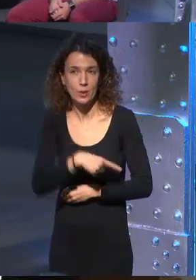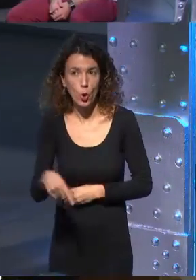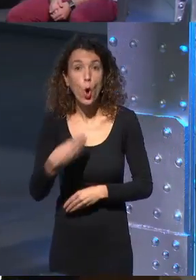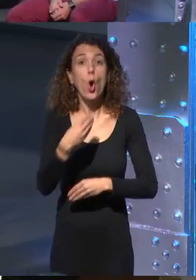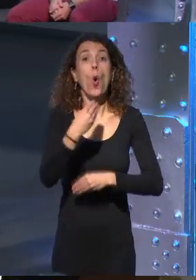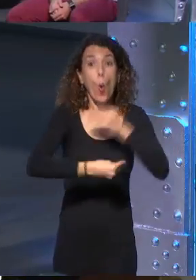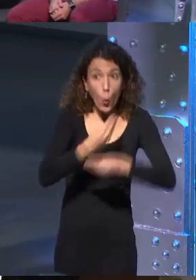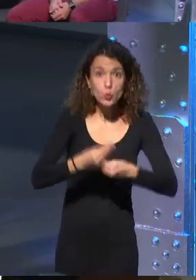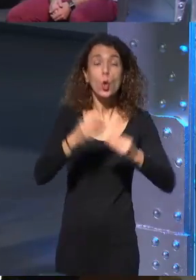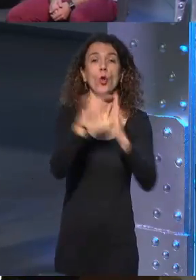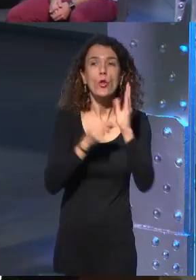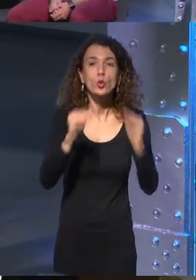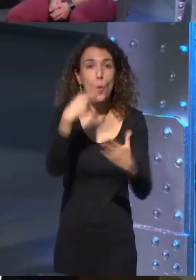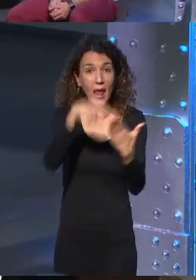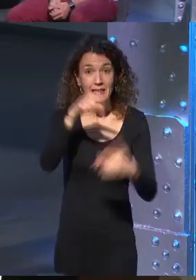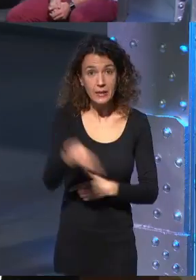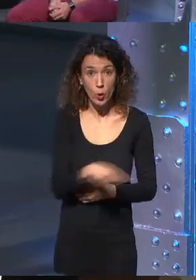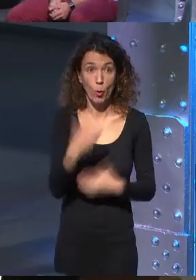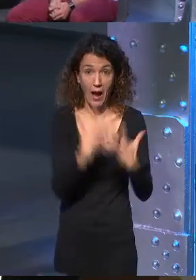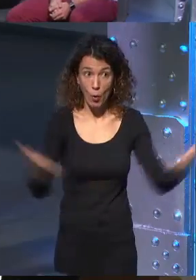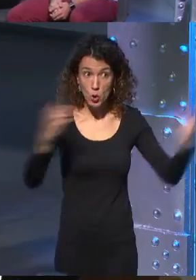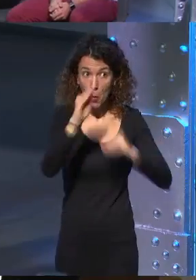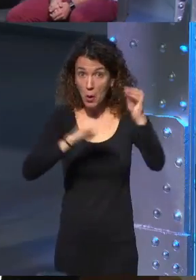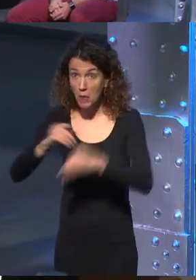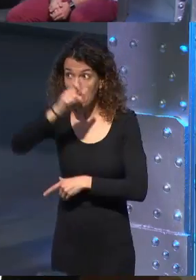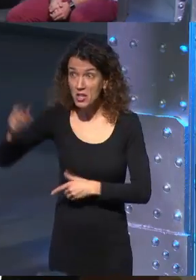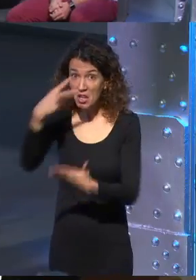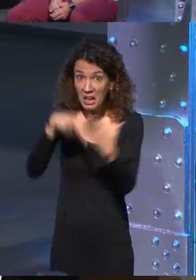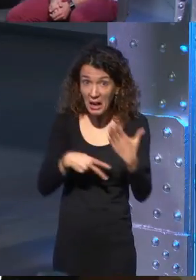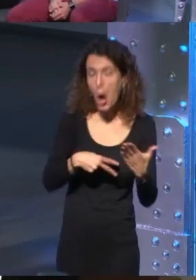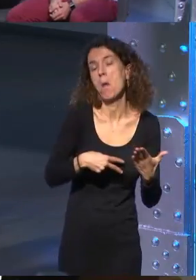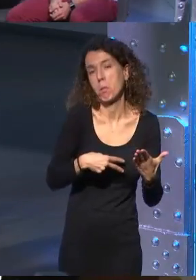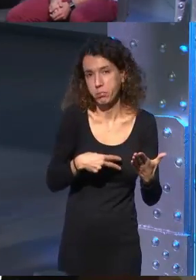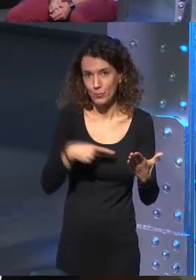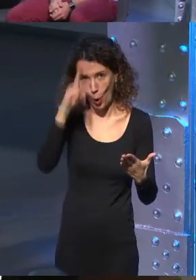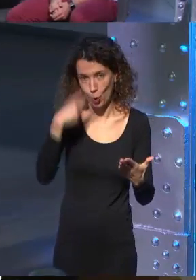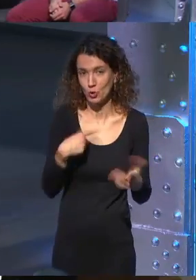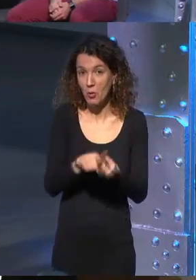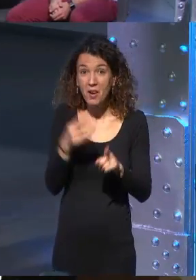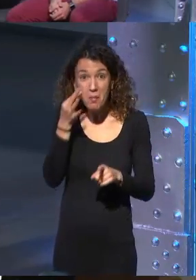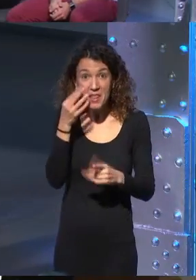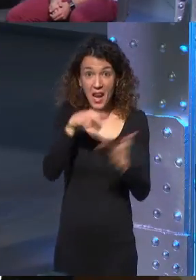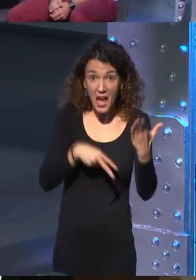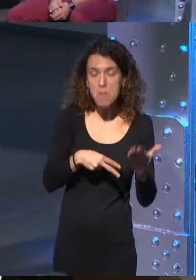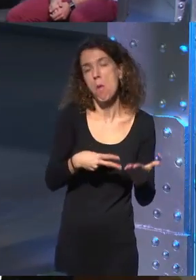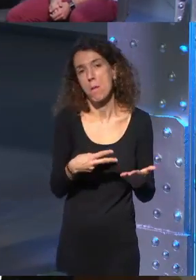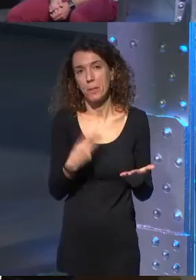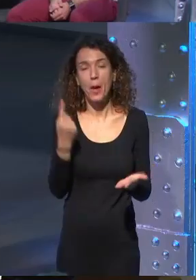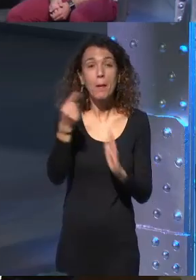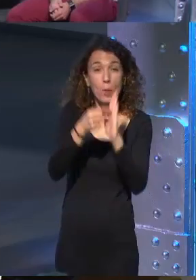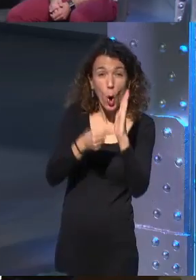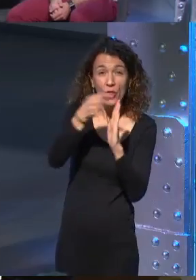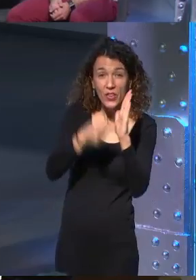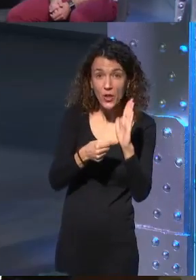it. I don't know if I want to ask you whether you read it or not, and I don't know whether I want to ask the rest of the audience whether they read them or